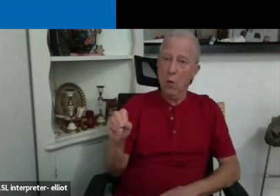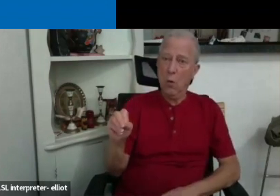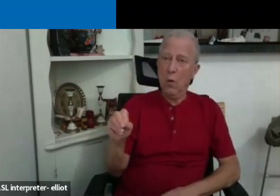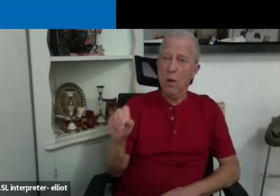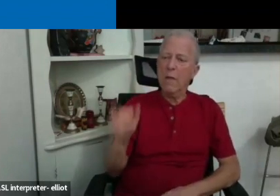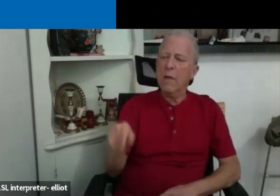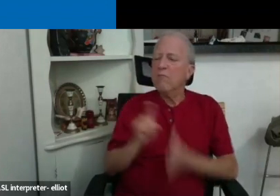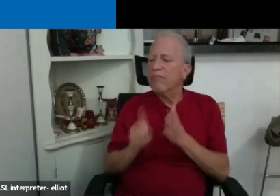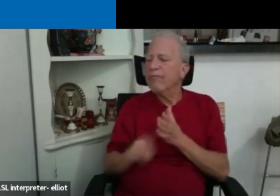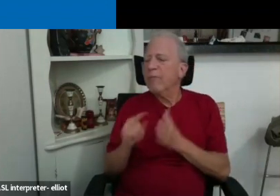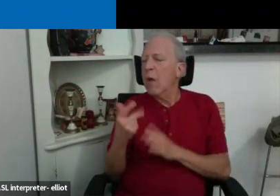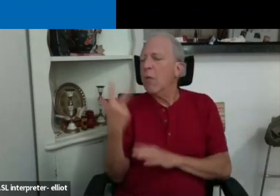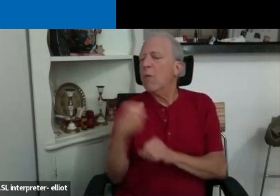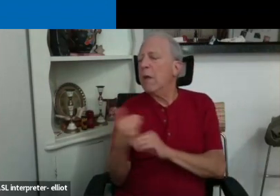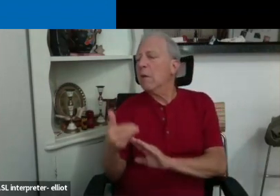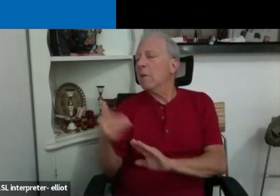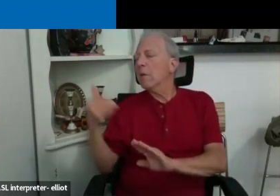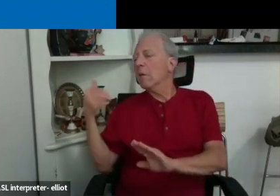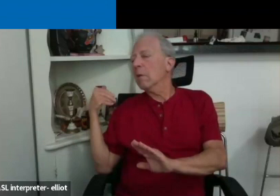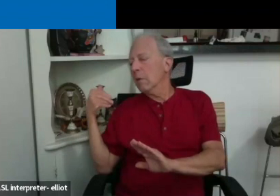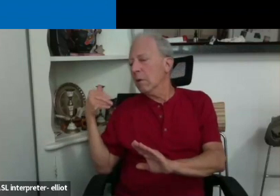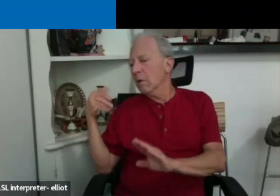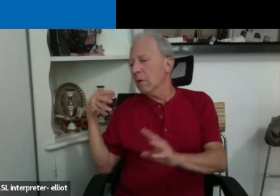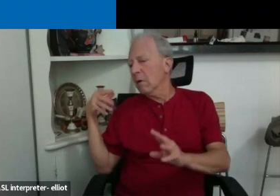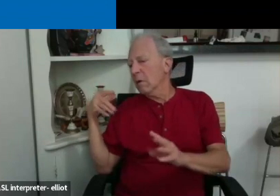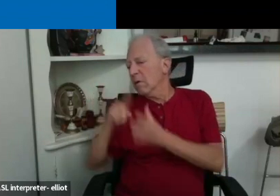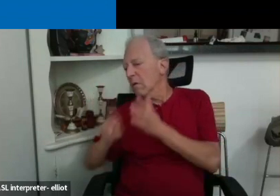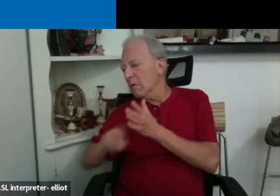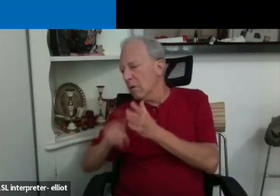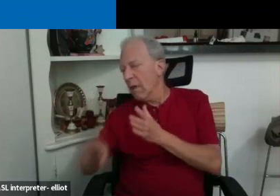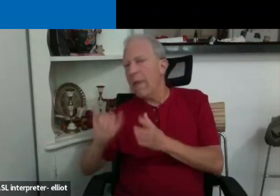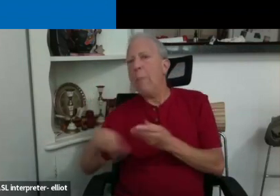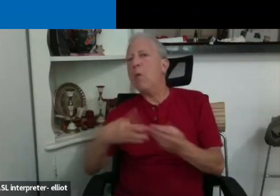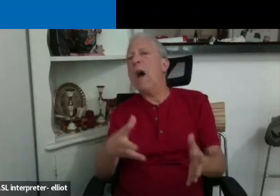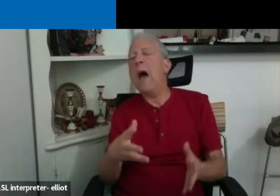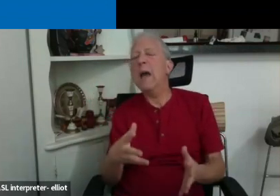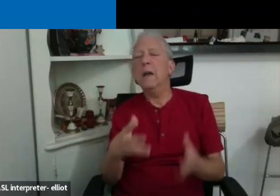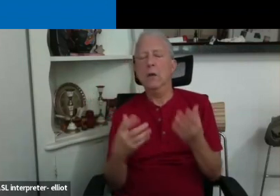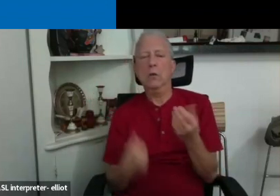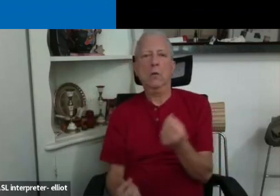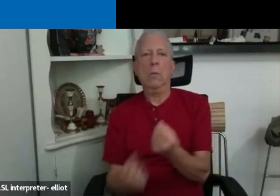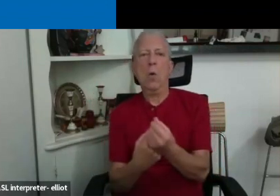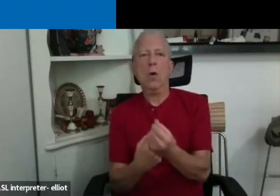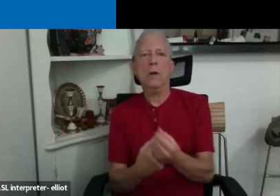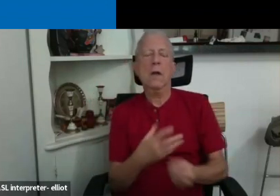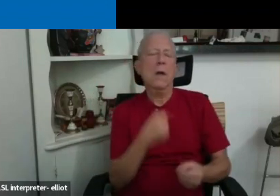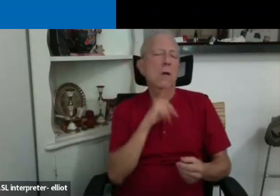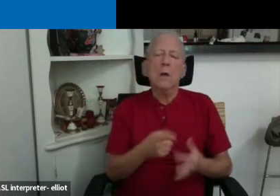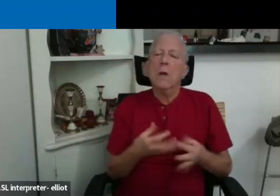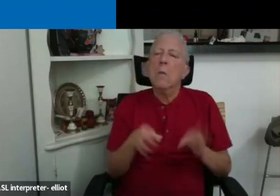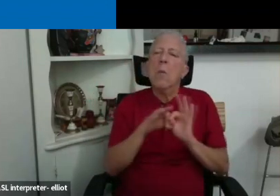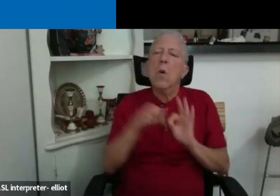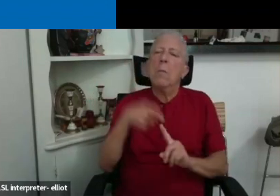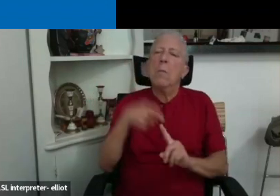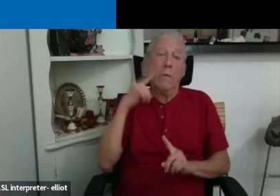at the previous 3 years for where you provided quote unquote material support. And then the key component of this